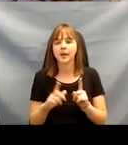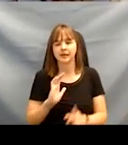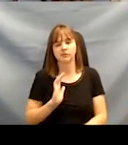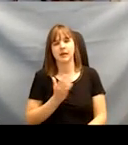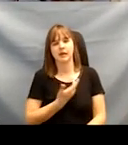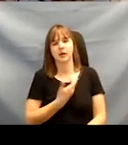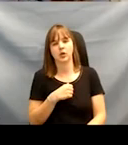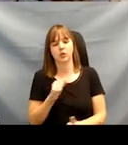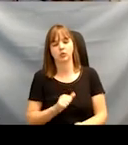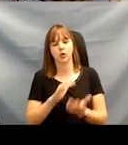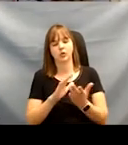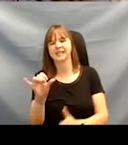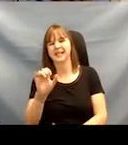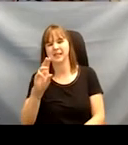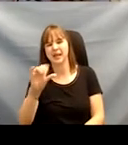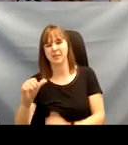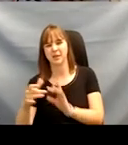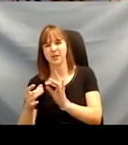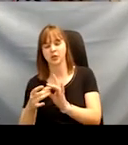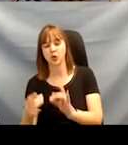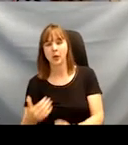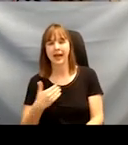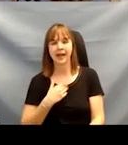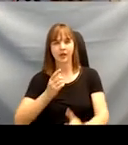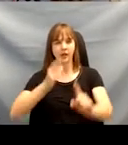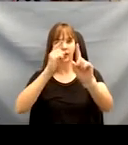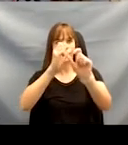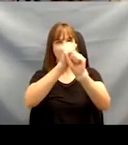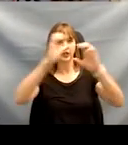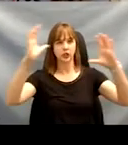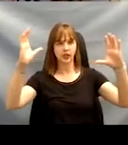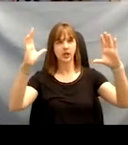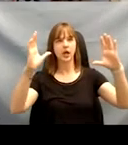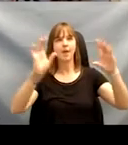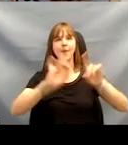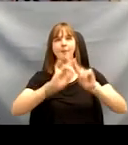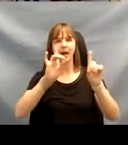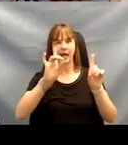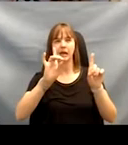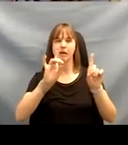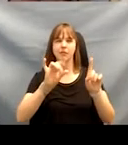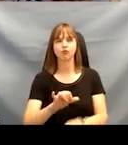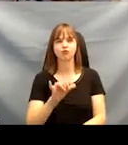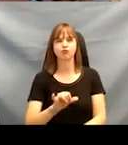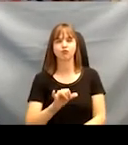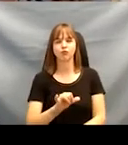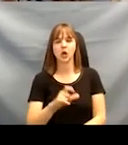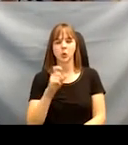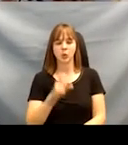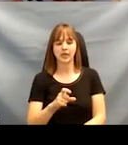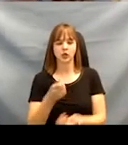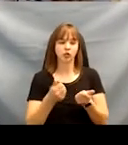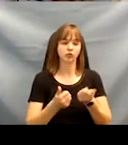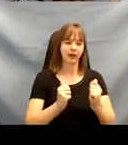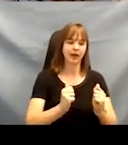of what Emma was saying is like, we kind of have a vision, right? But at the same time, you have to, it is a lot of trial and error